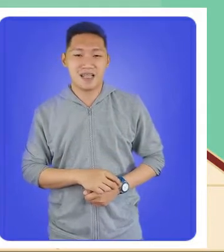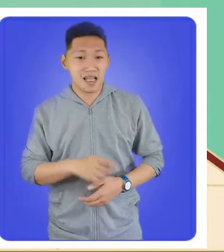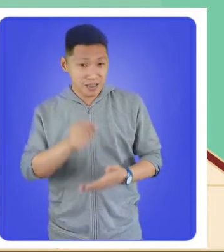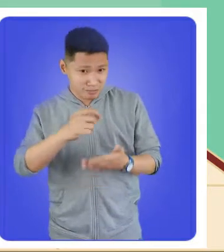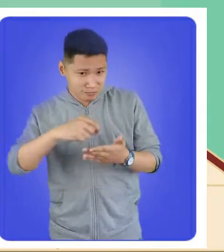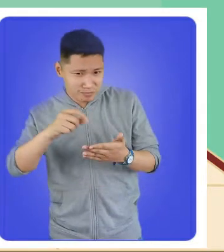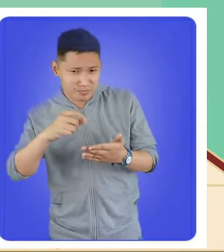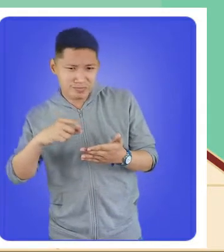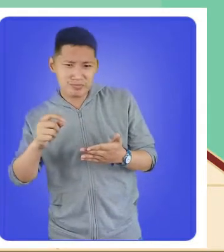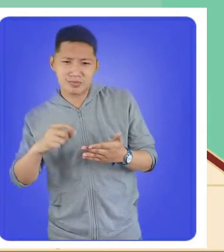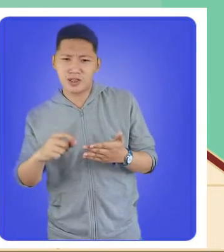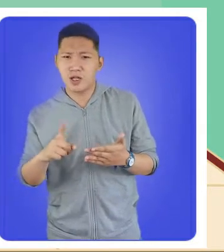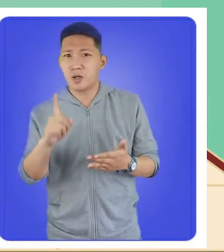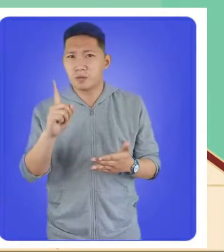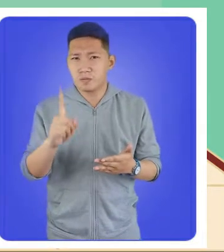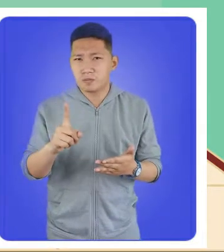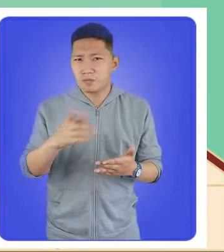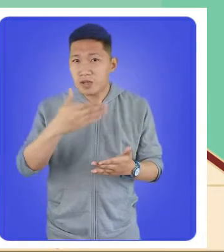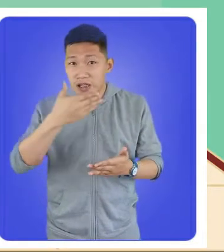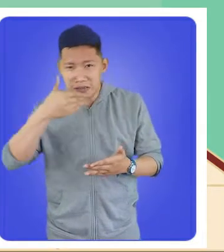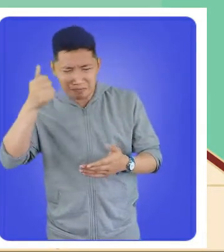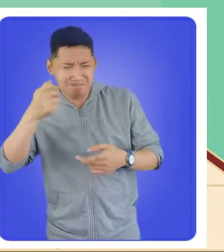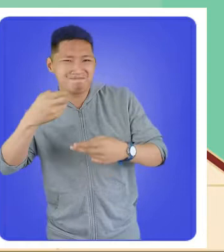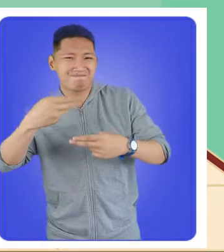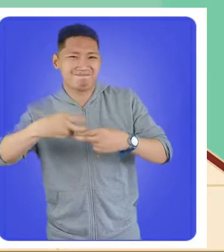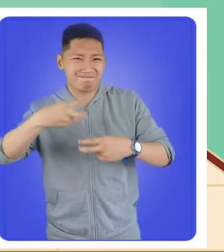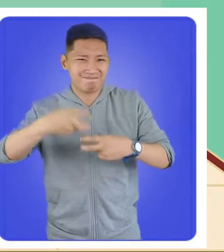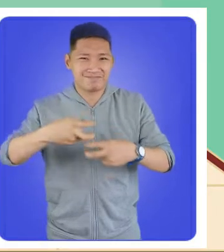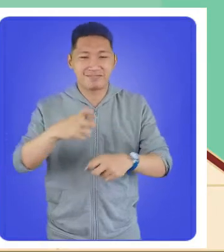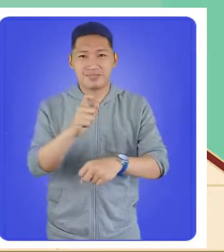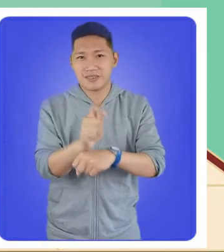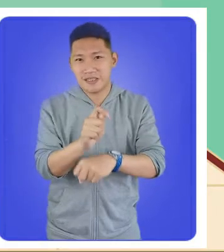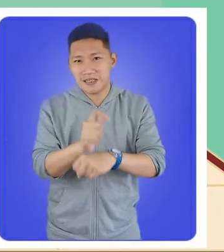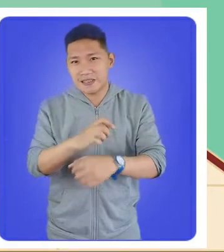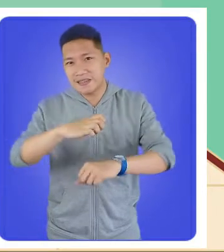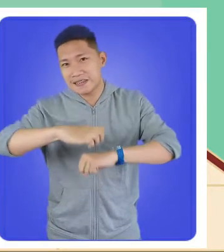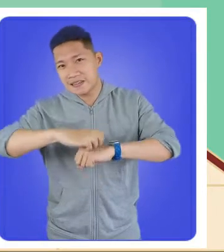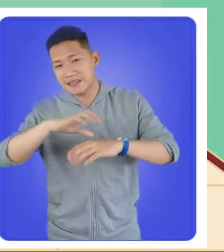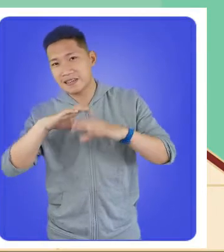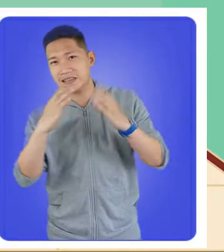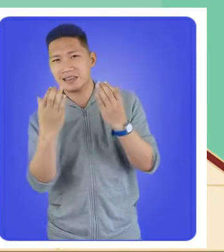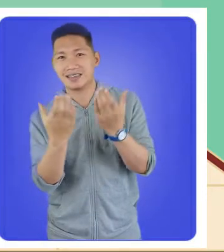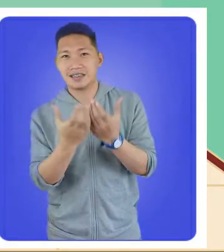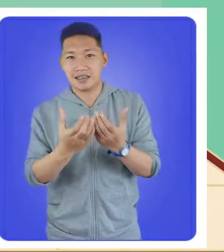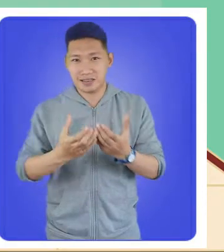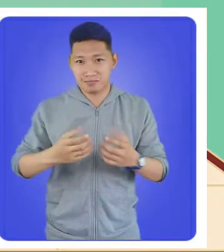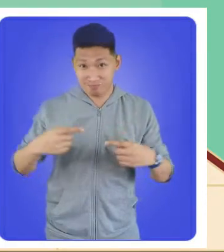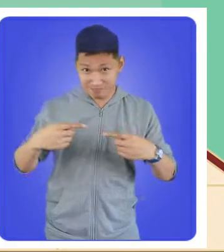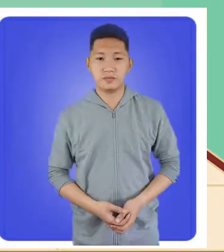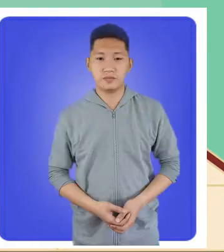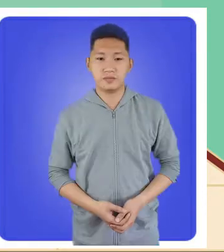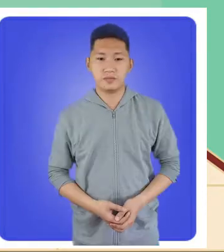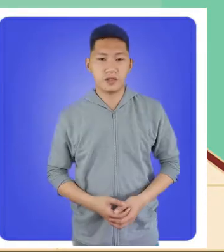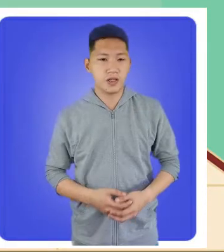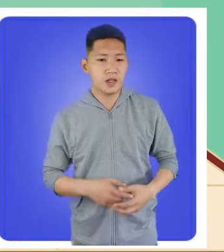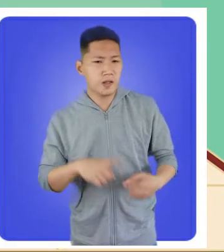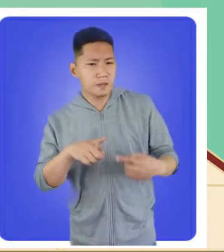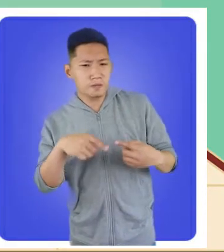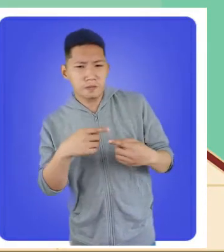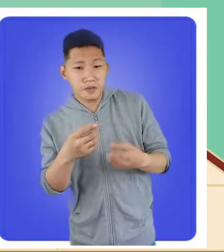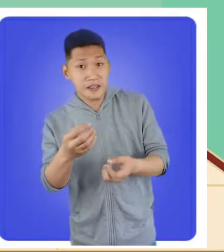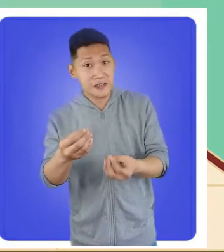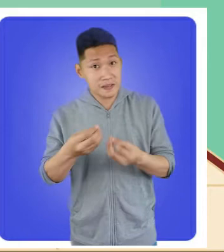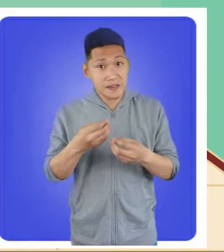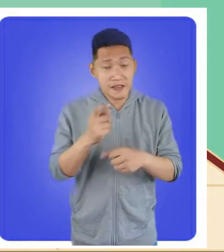Writing is probably one of the most difficult tasks in an English class. Do you agree? When we were given